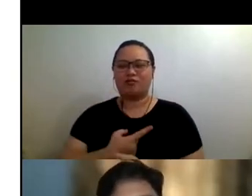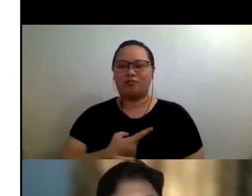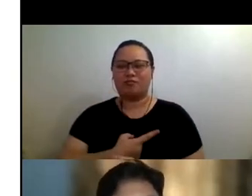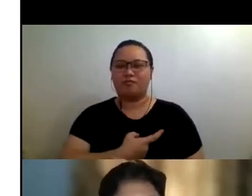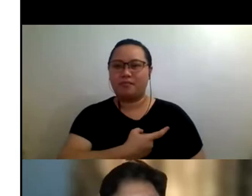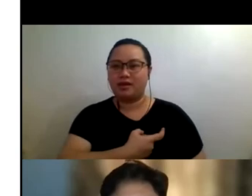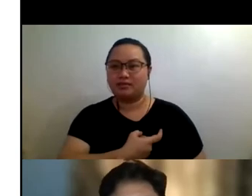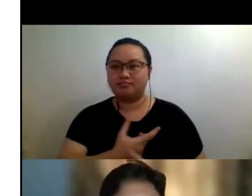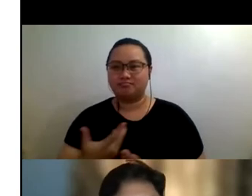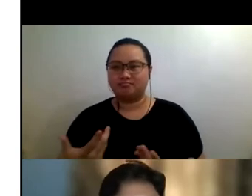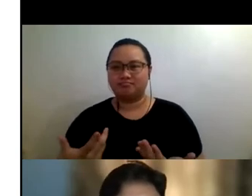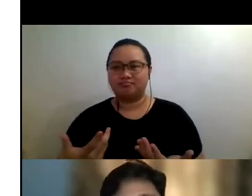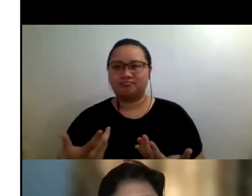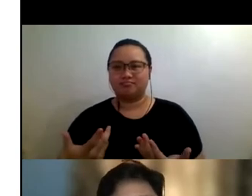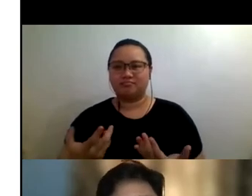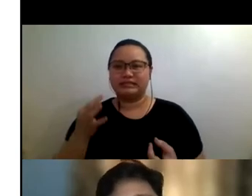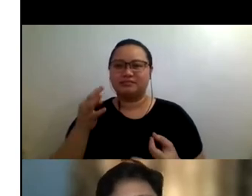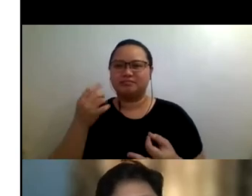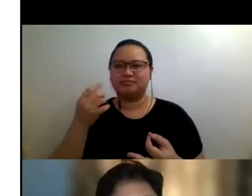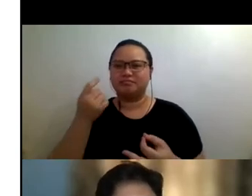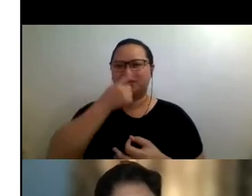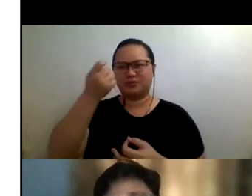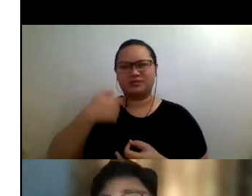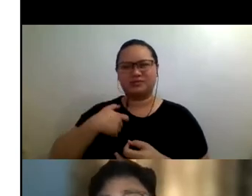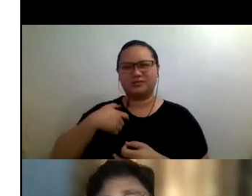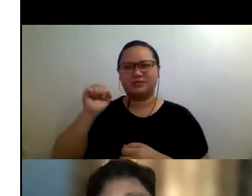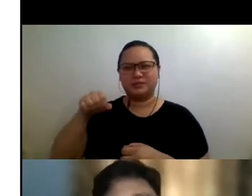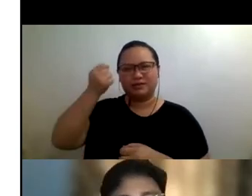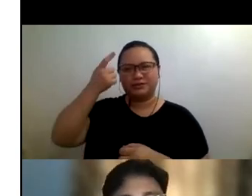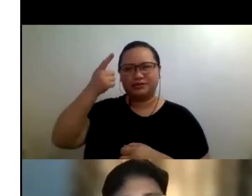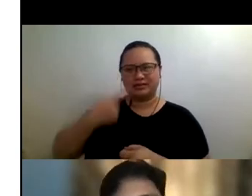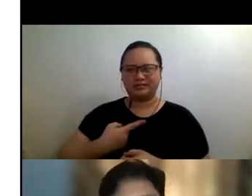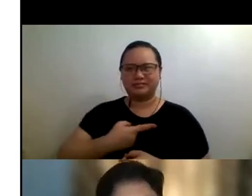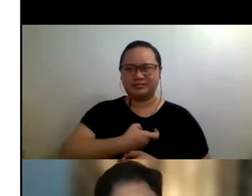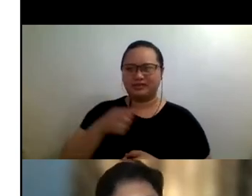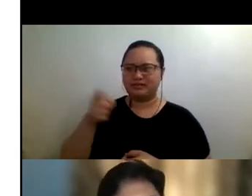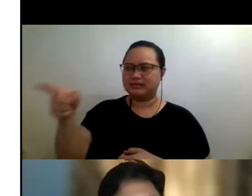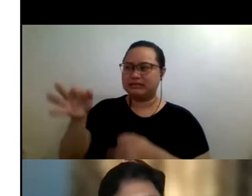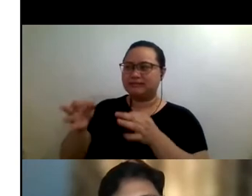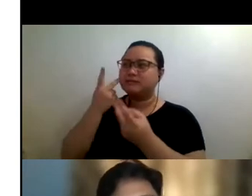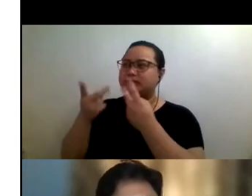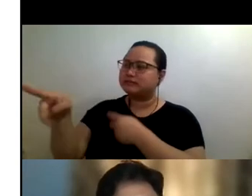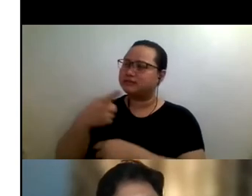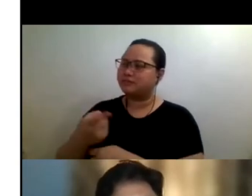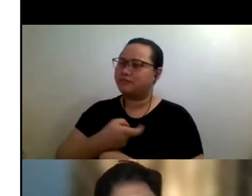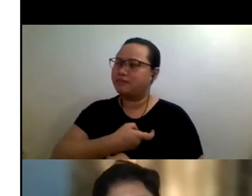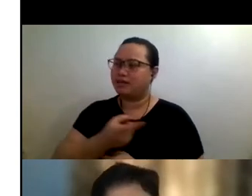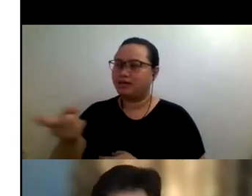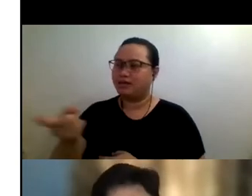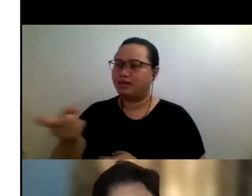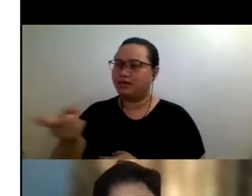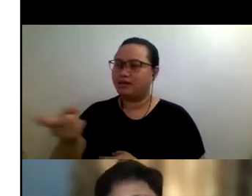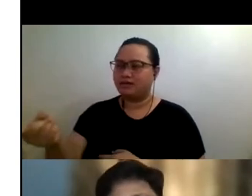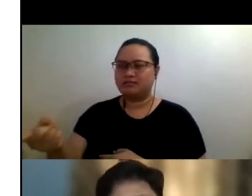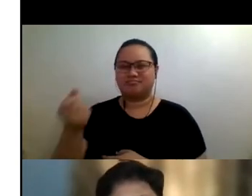okay? Empathy happens when we are able to mirror other people's pains. Okay? And we are able to take part of